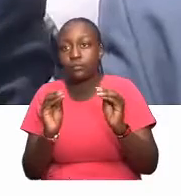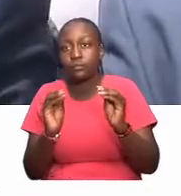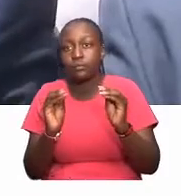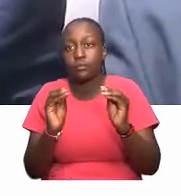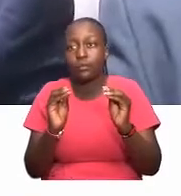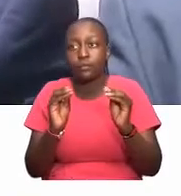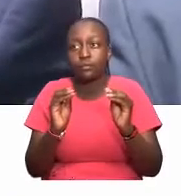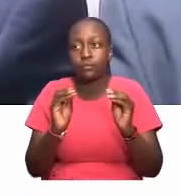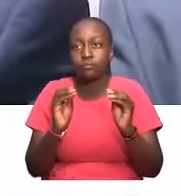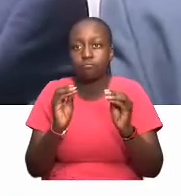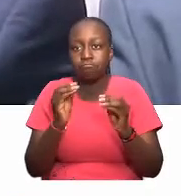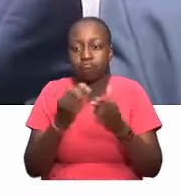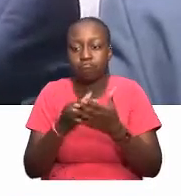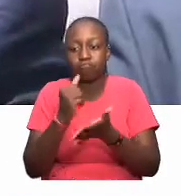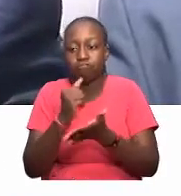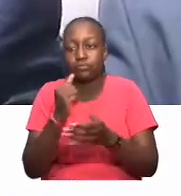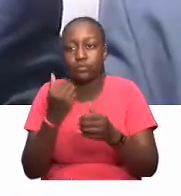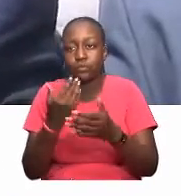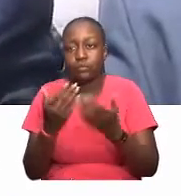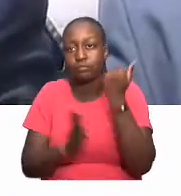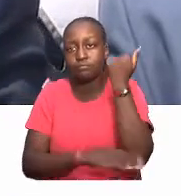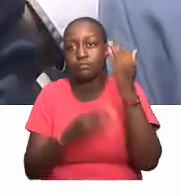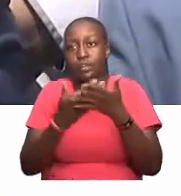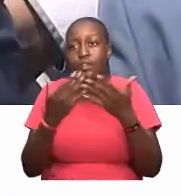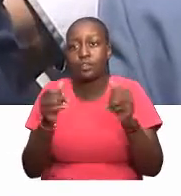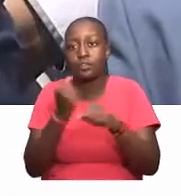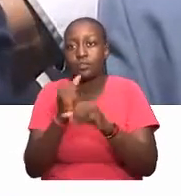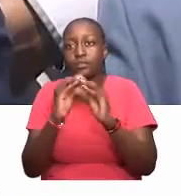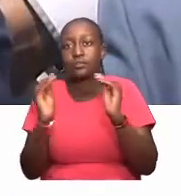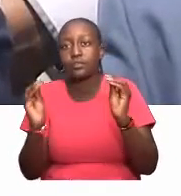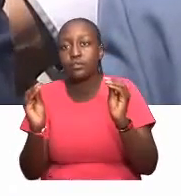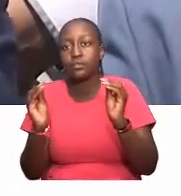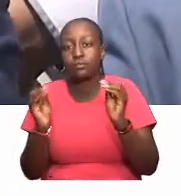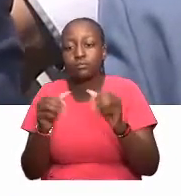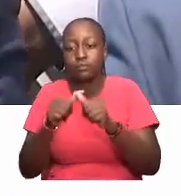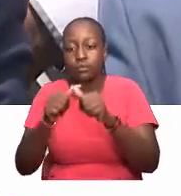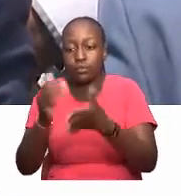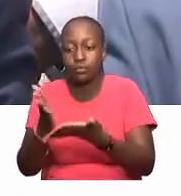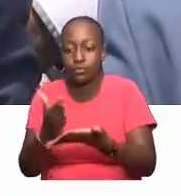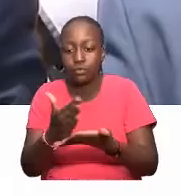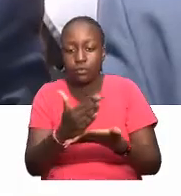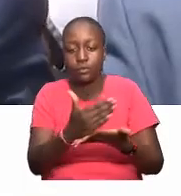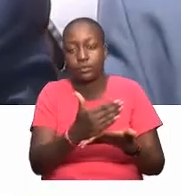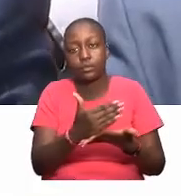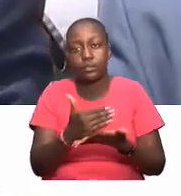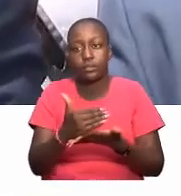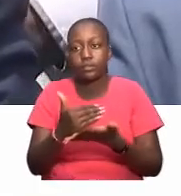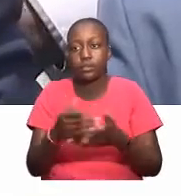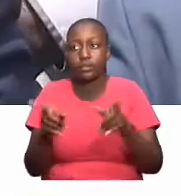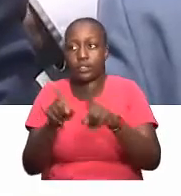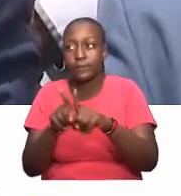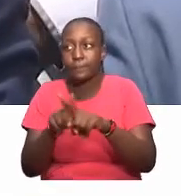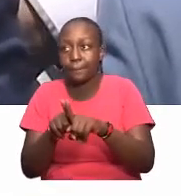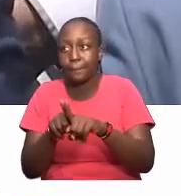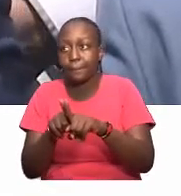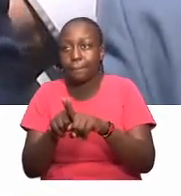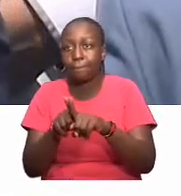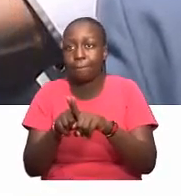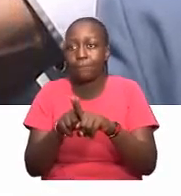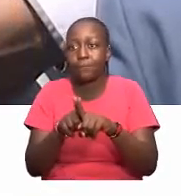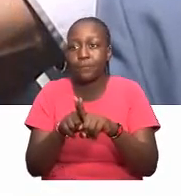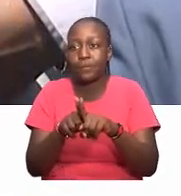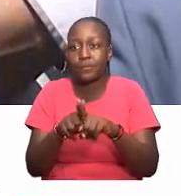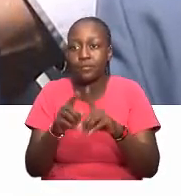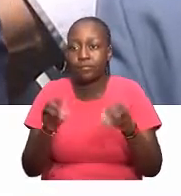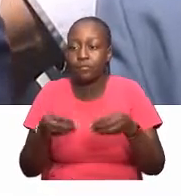stuff. We want to make sure that the people who collect our revenue continue collecting our revenue and delivering the same to where they're supposed to be